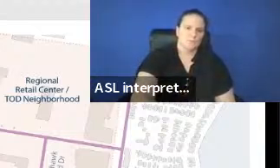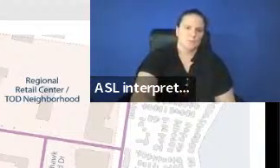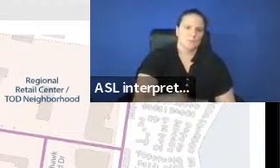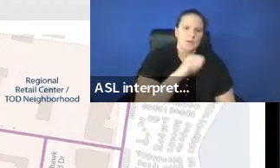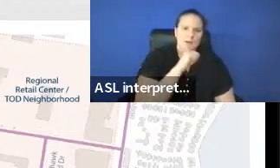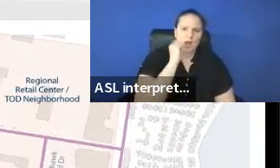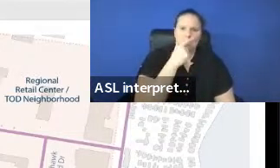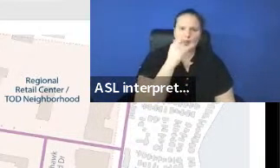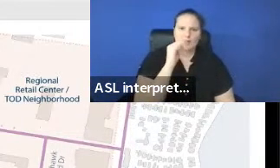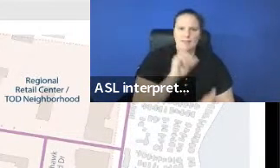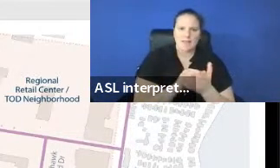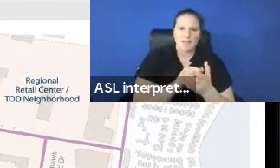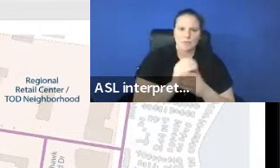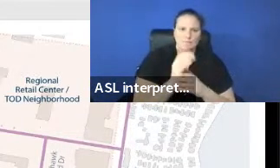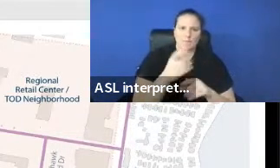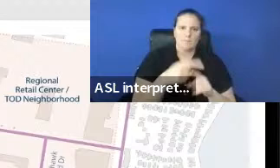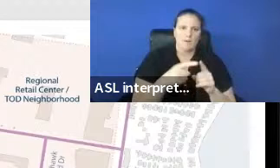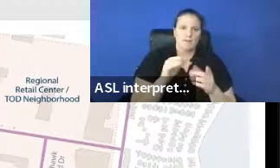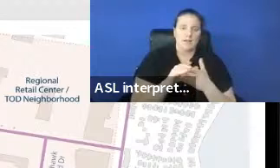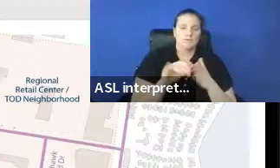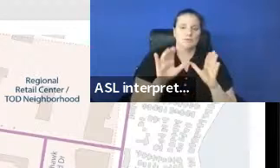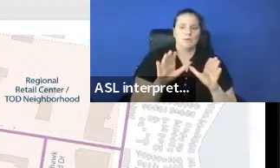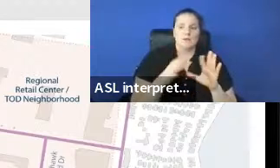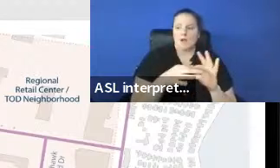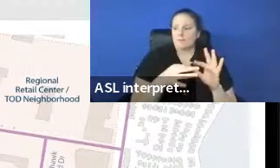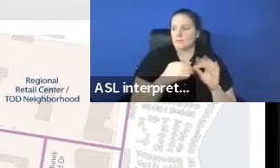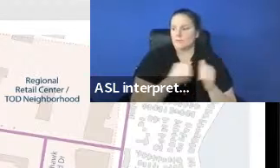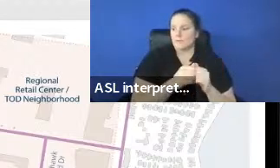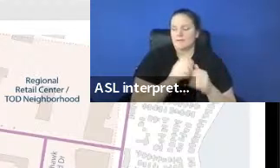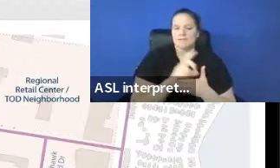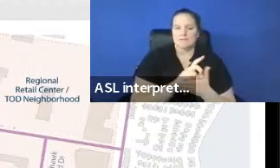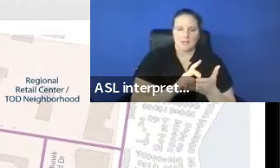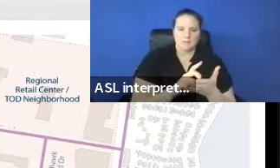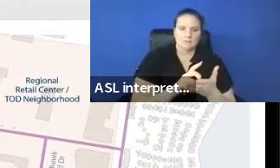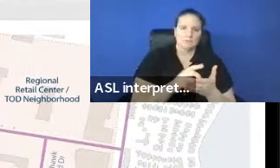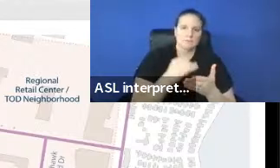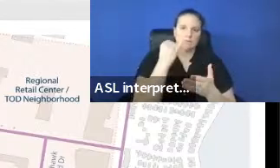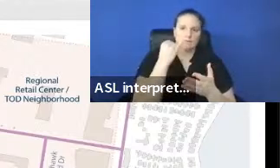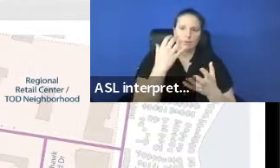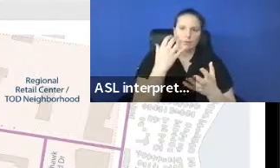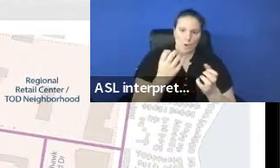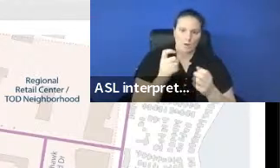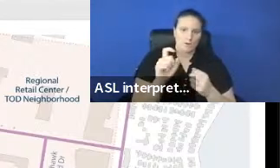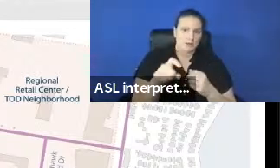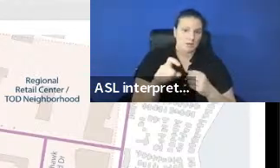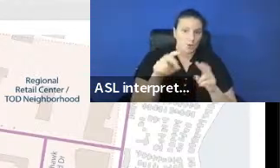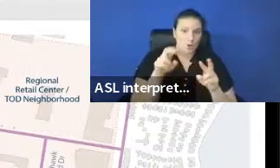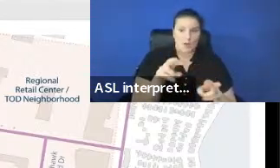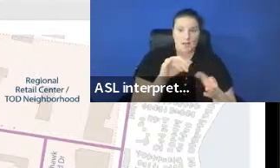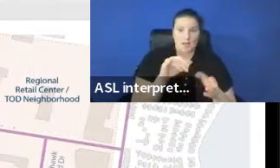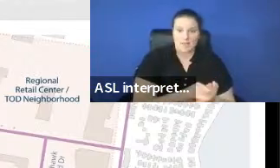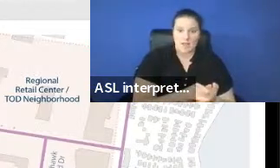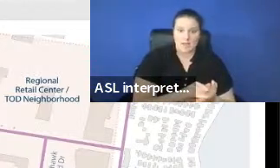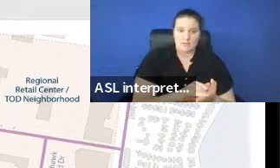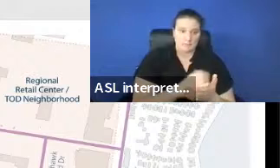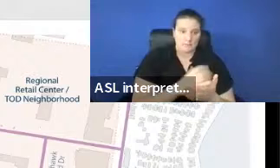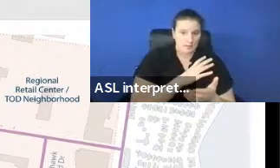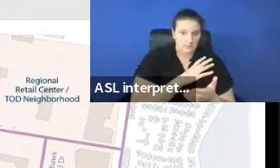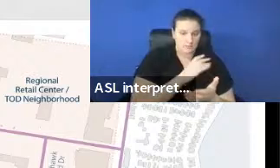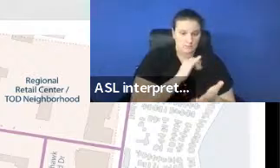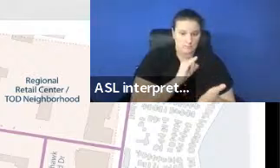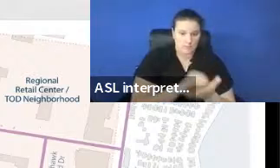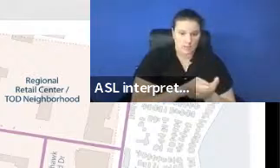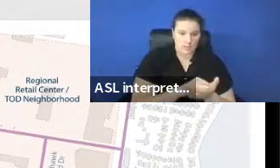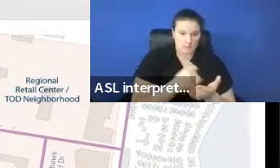but I think it's a great comment that in our designs, I think if we wanted to or needed to look at that, I think it certainly is something